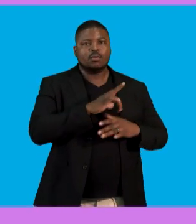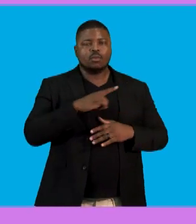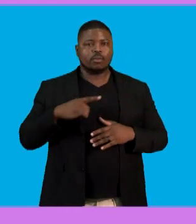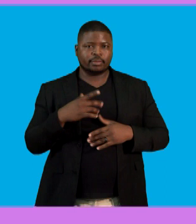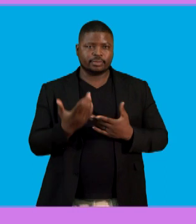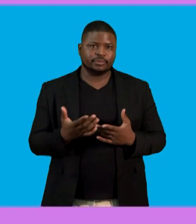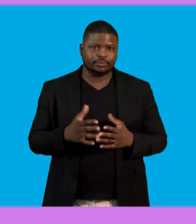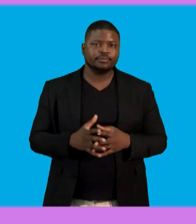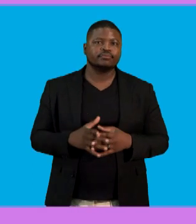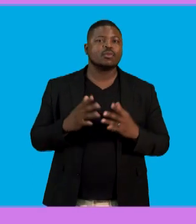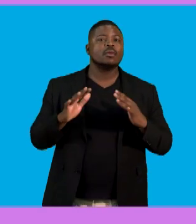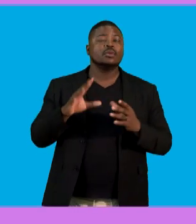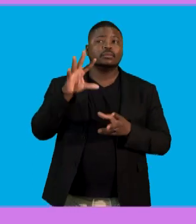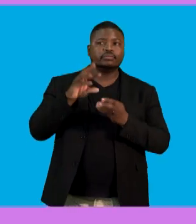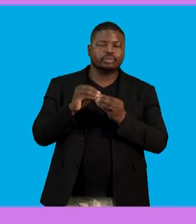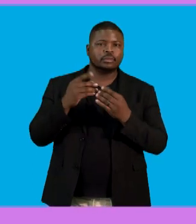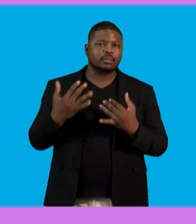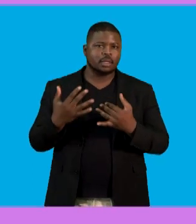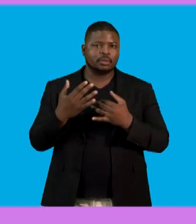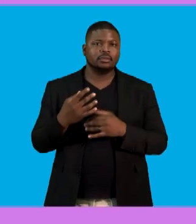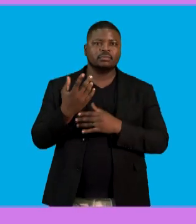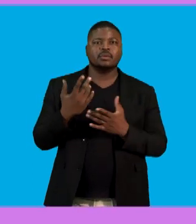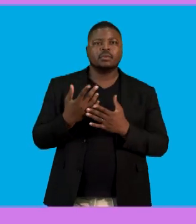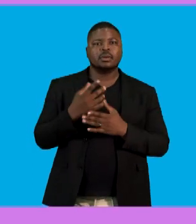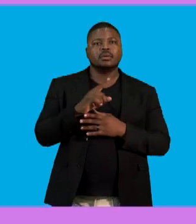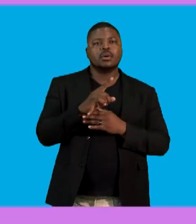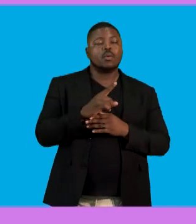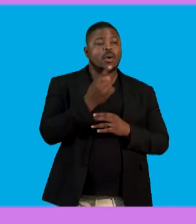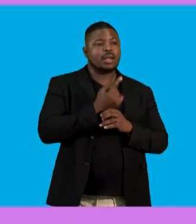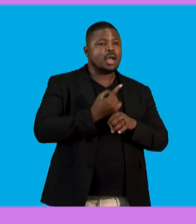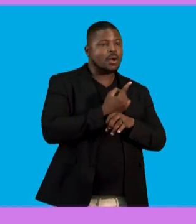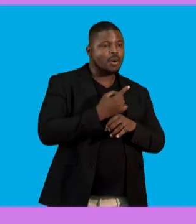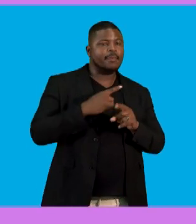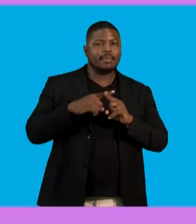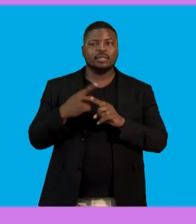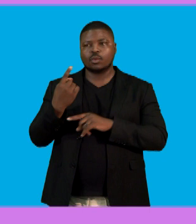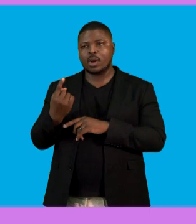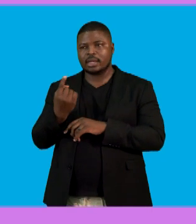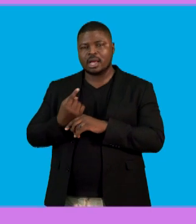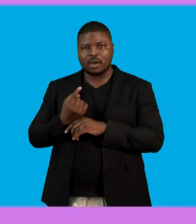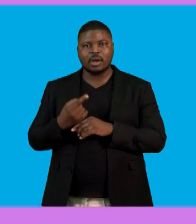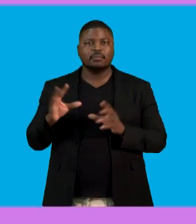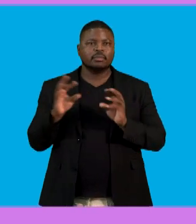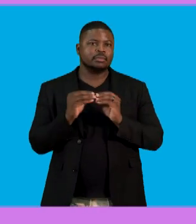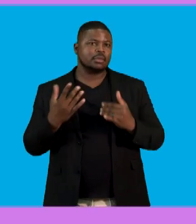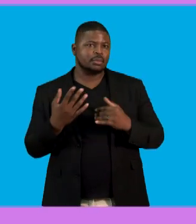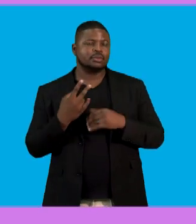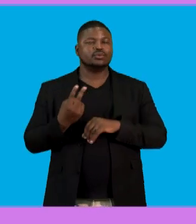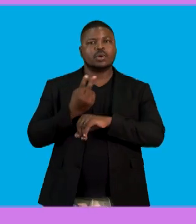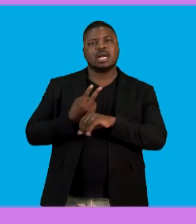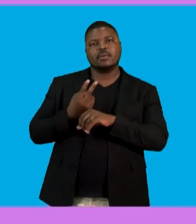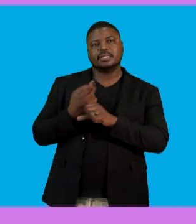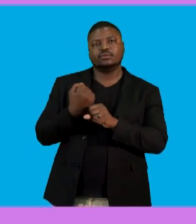total will it take Siphiwe to finish baking? It will take, you will say 1 hour plus 1, it will give you 2 hours. So it means it will take